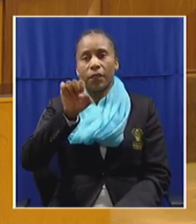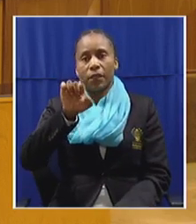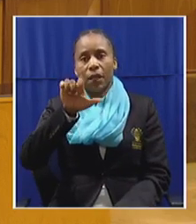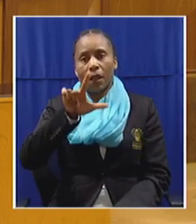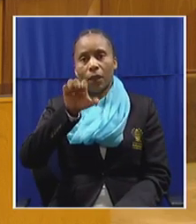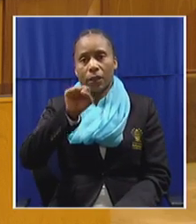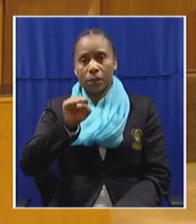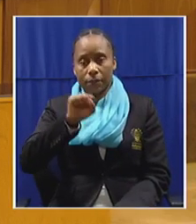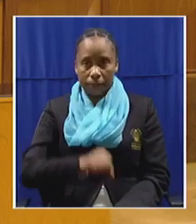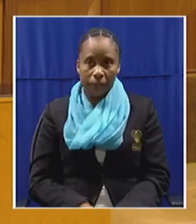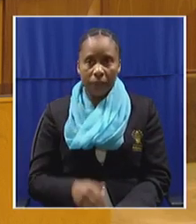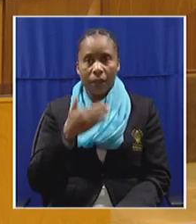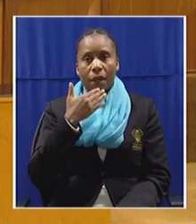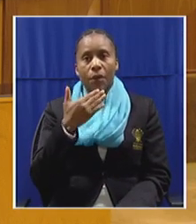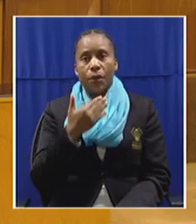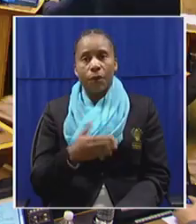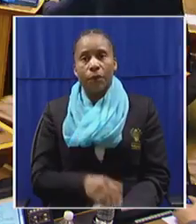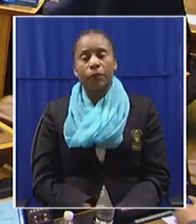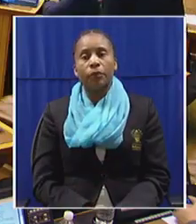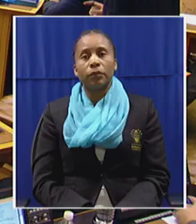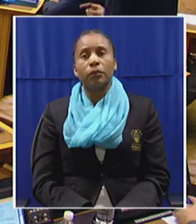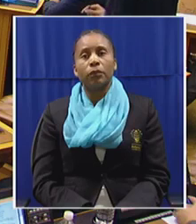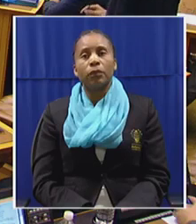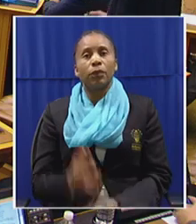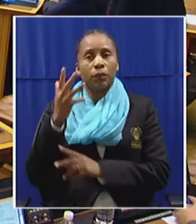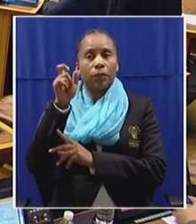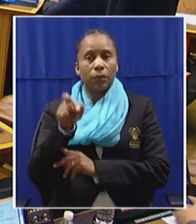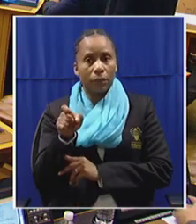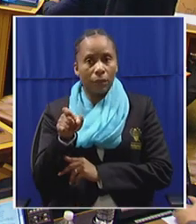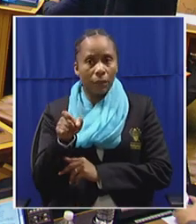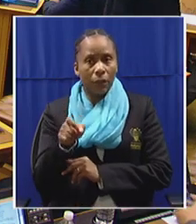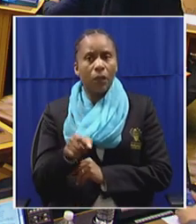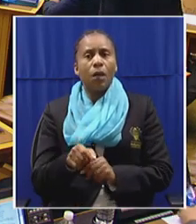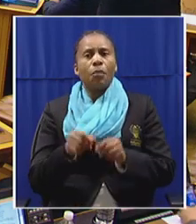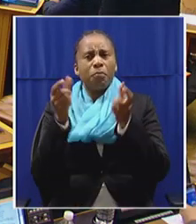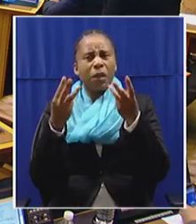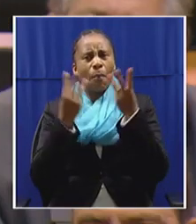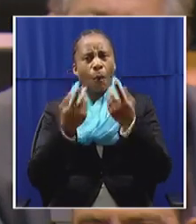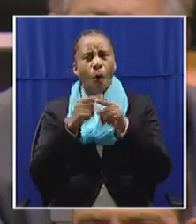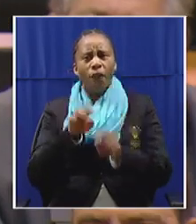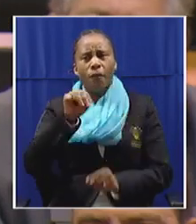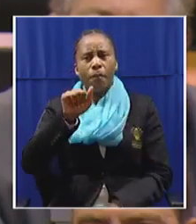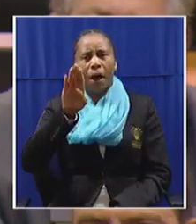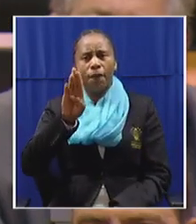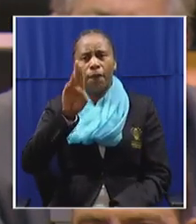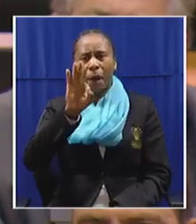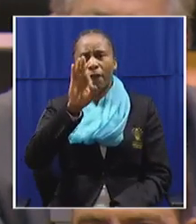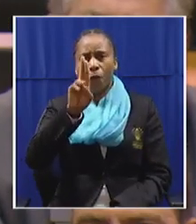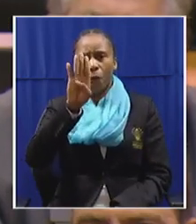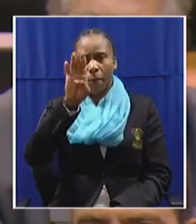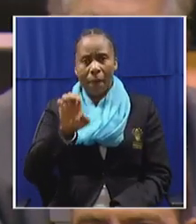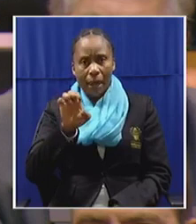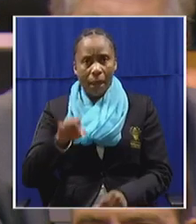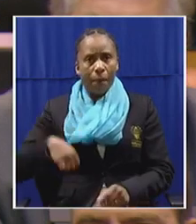Thank you, Speaker. Speaker, the people of Mafube local municipality are currently suffering as a result